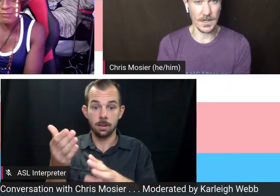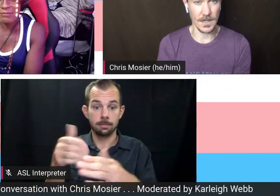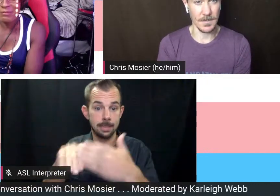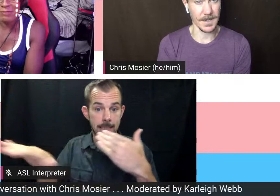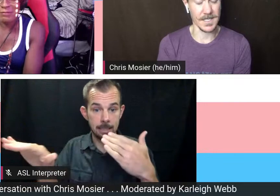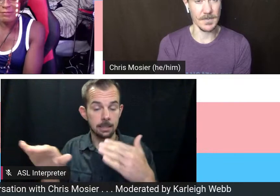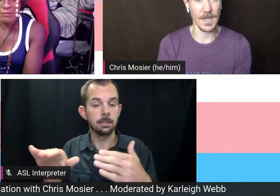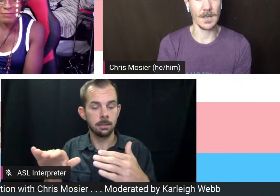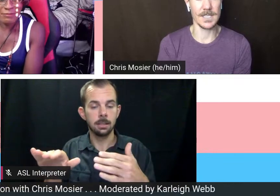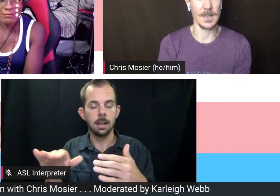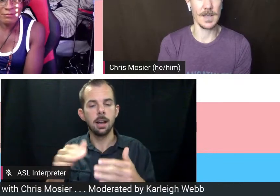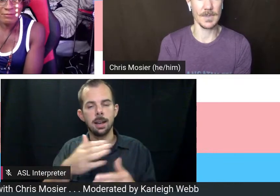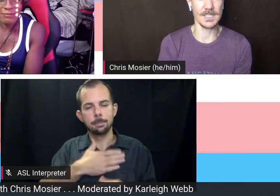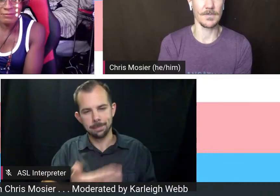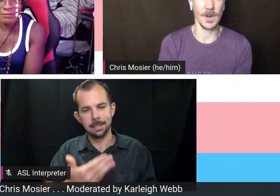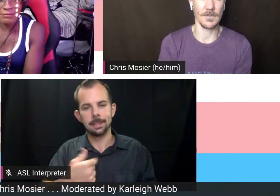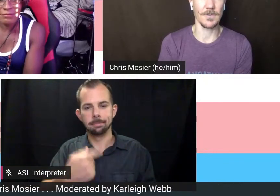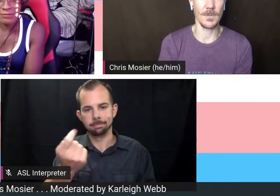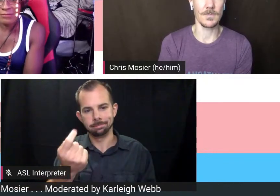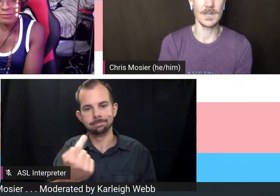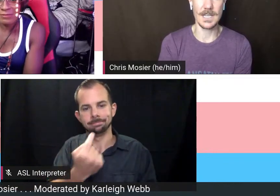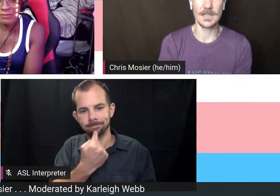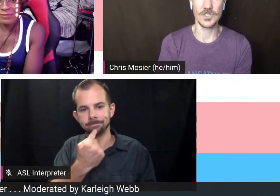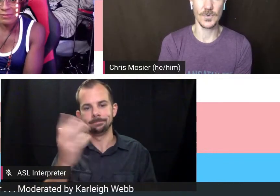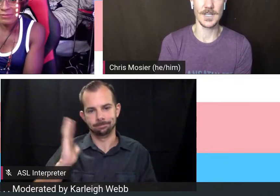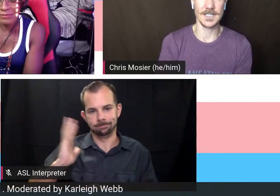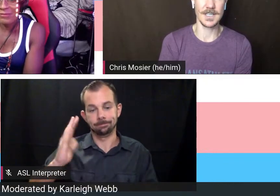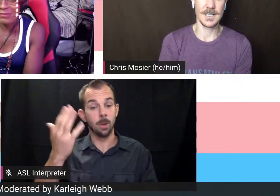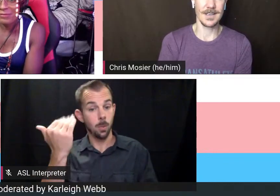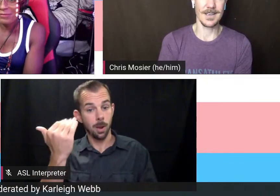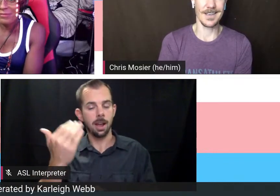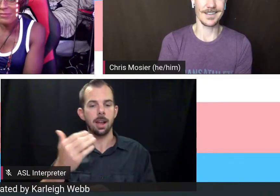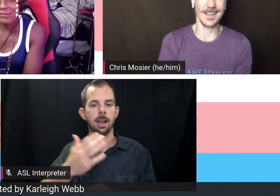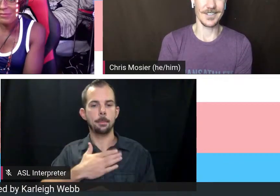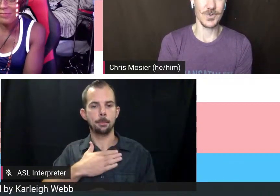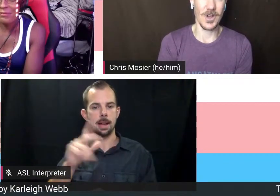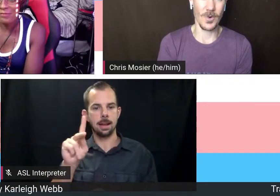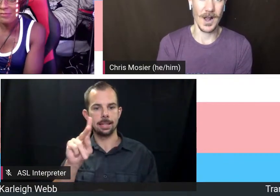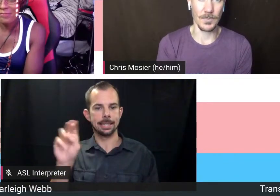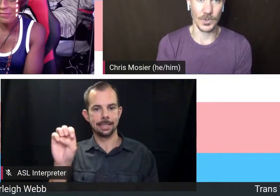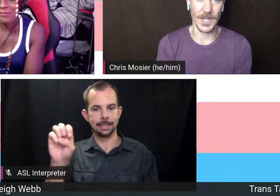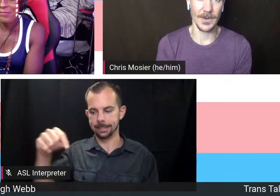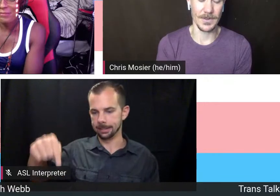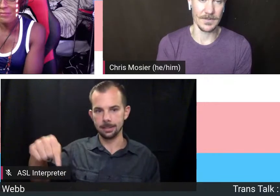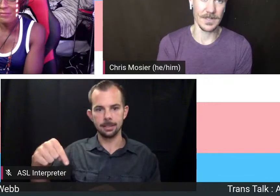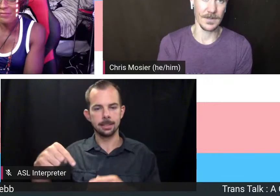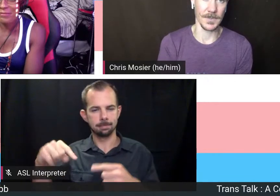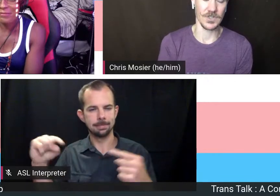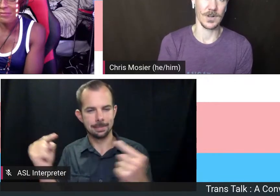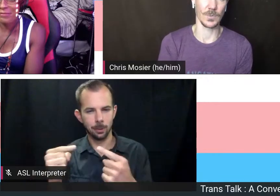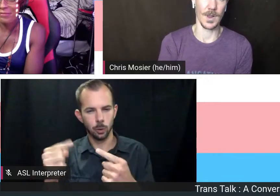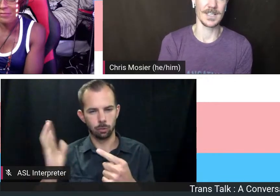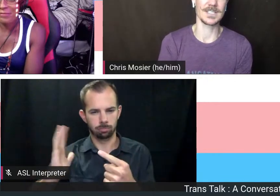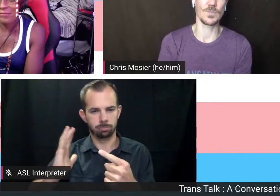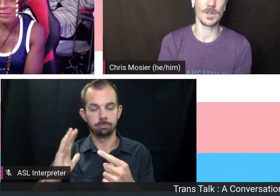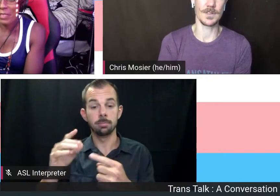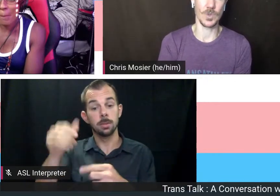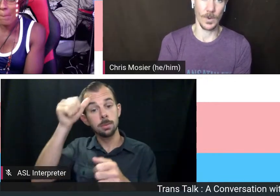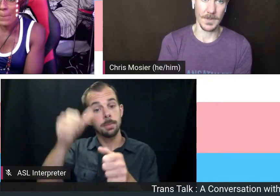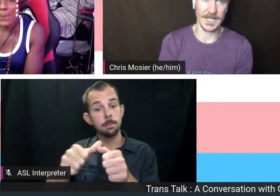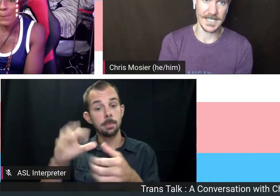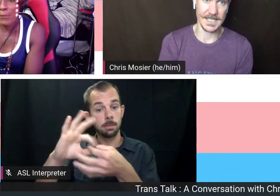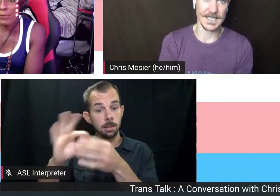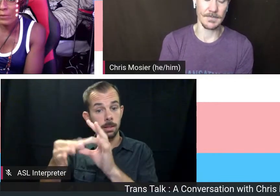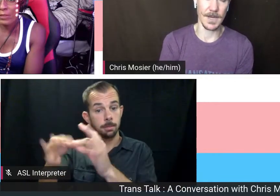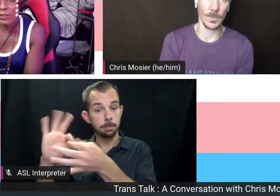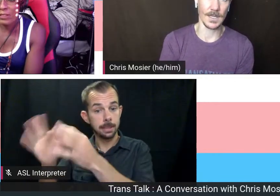disappointment, honestly, because I had been suffering from knee injuries. And as you know, I pulled out of the Olympic trial race with a